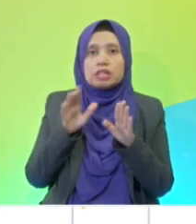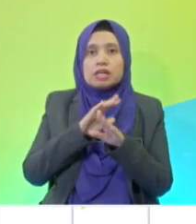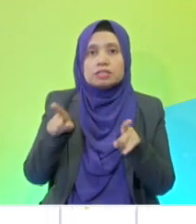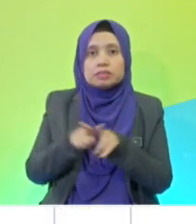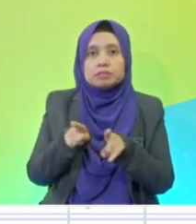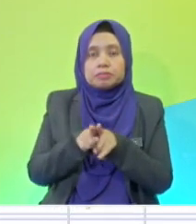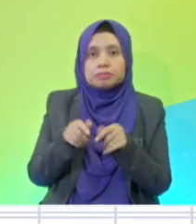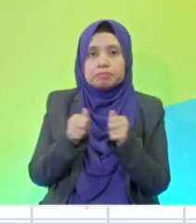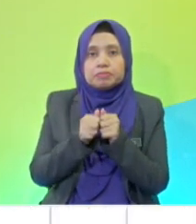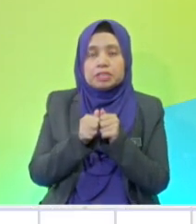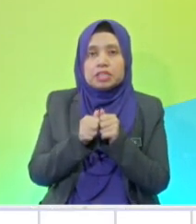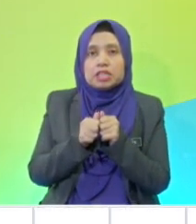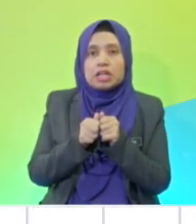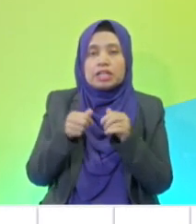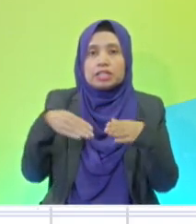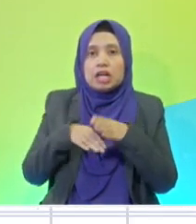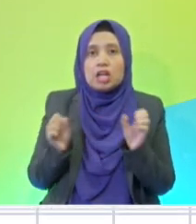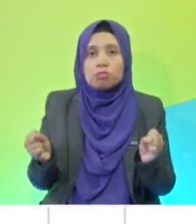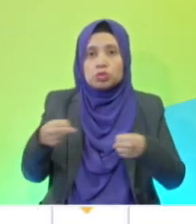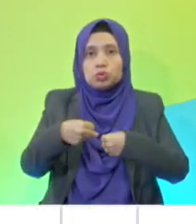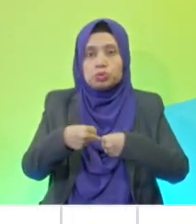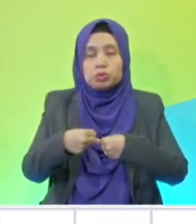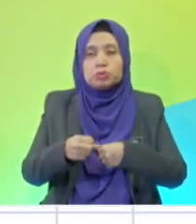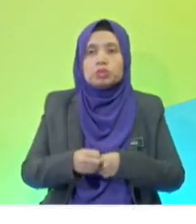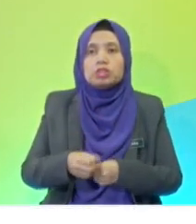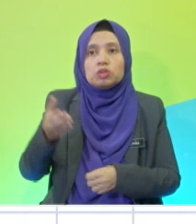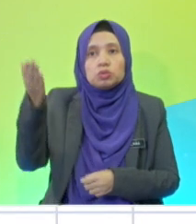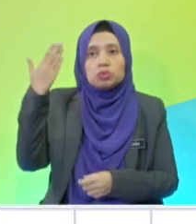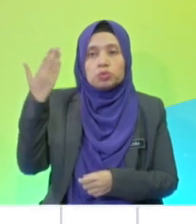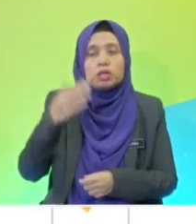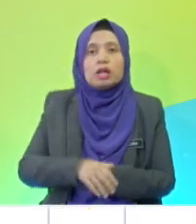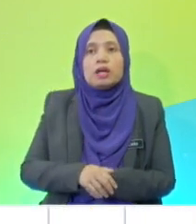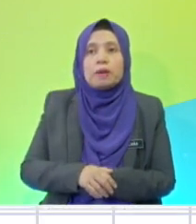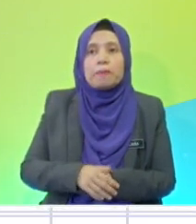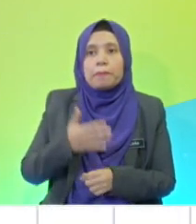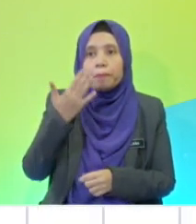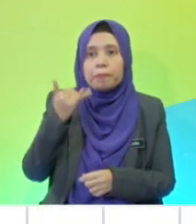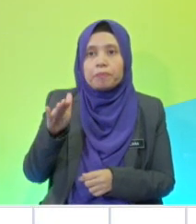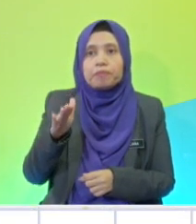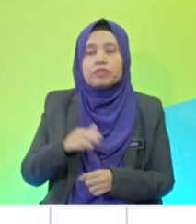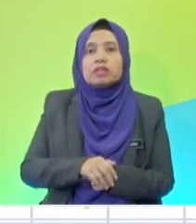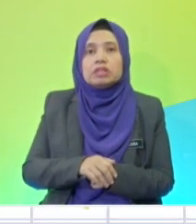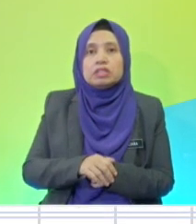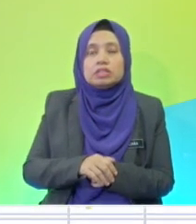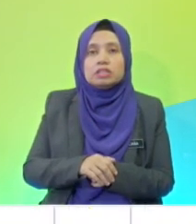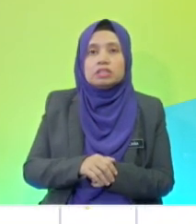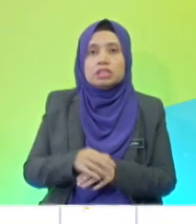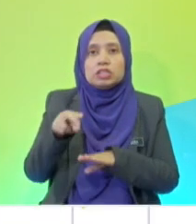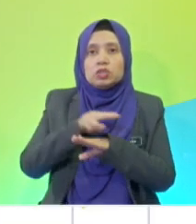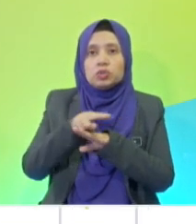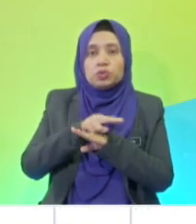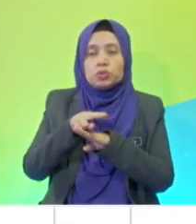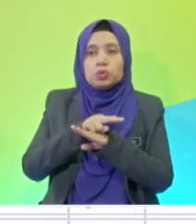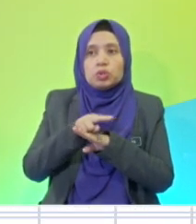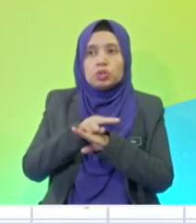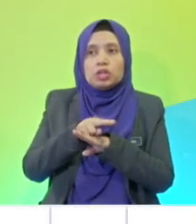type of SLR camera, an old camera. Why? Because it is using the film, right? Yeah, we